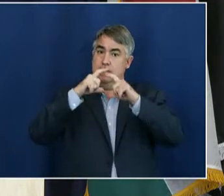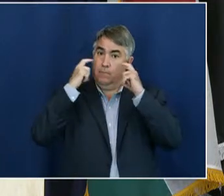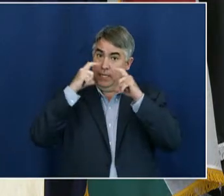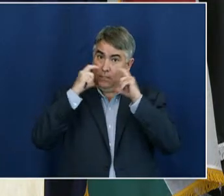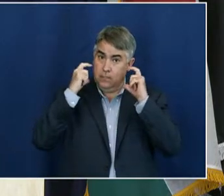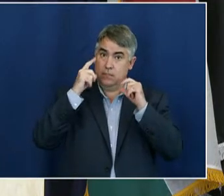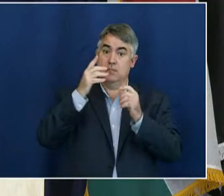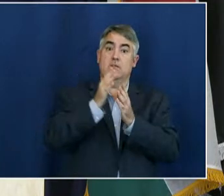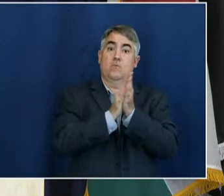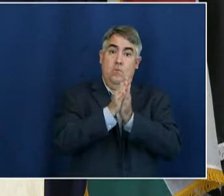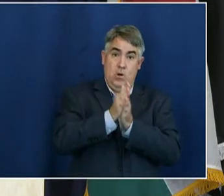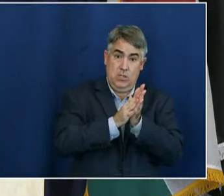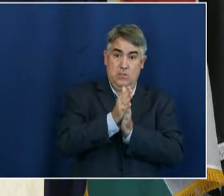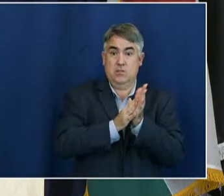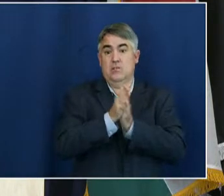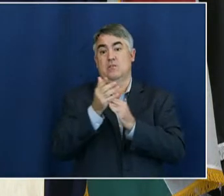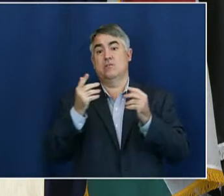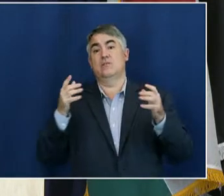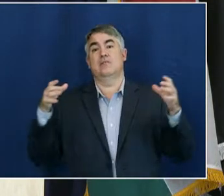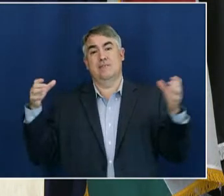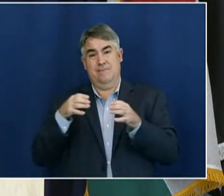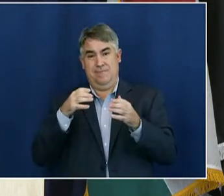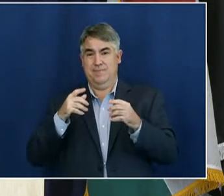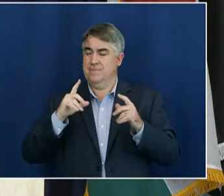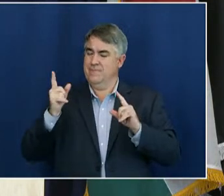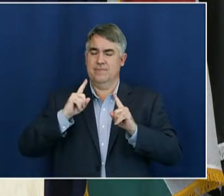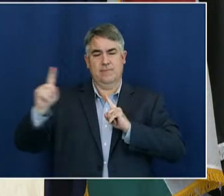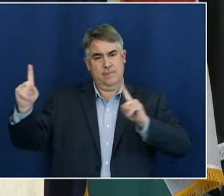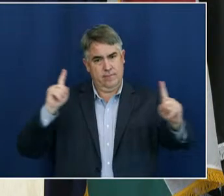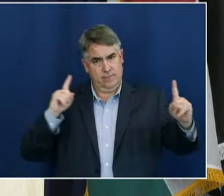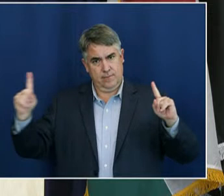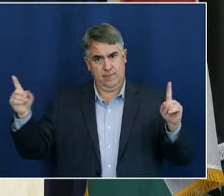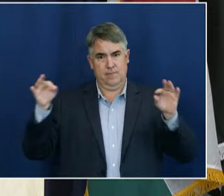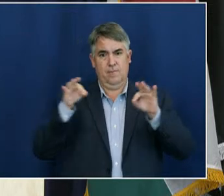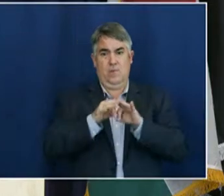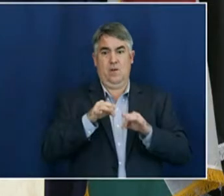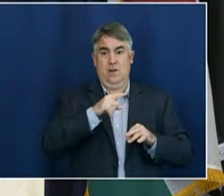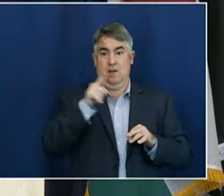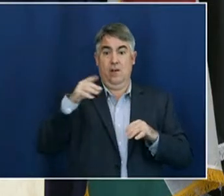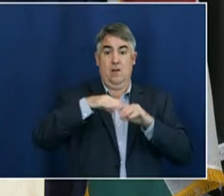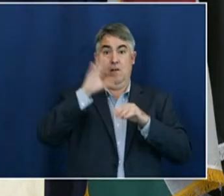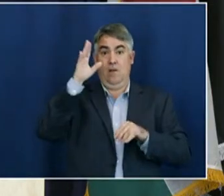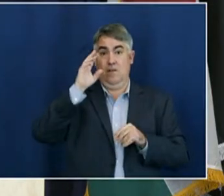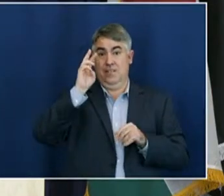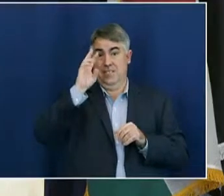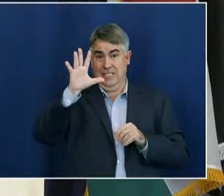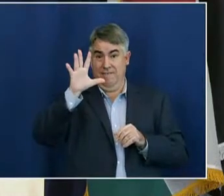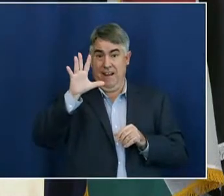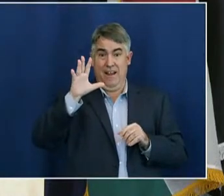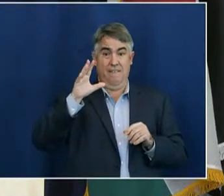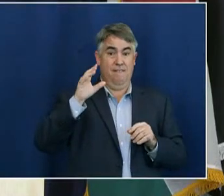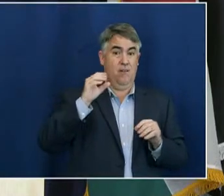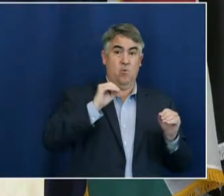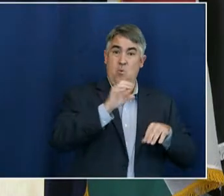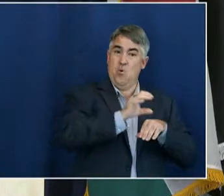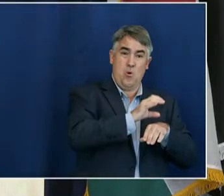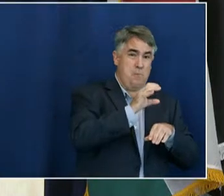hands regularly, avoid gatherings with people outside your households. And if you're 75 or older and do not have access to a computer, as Chairman